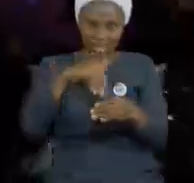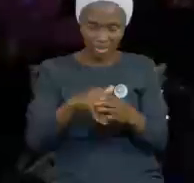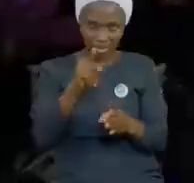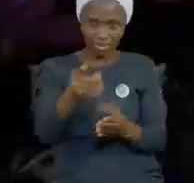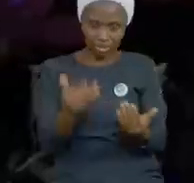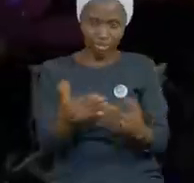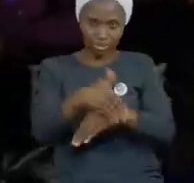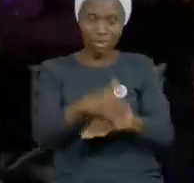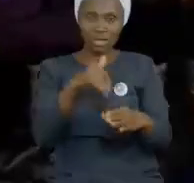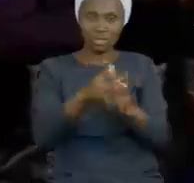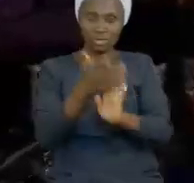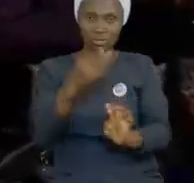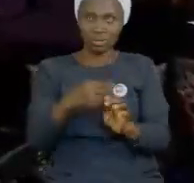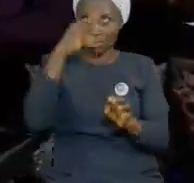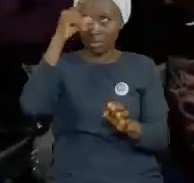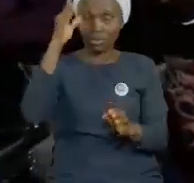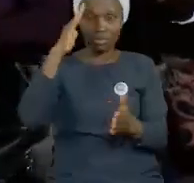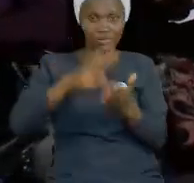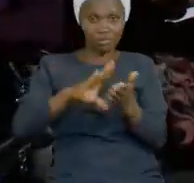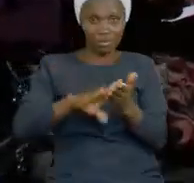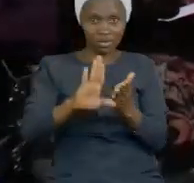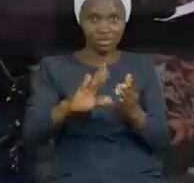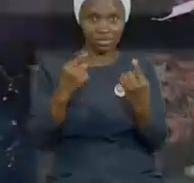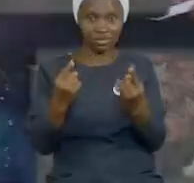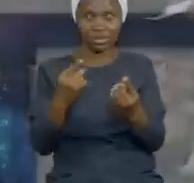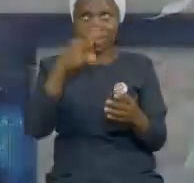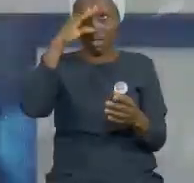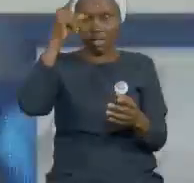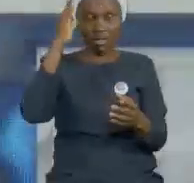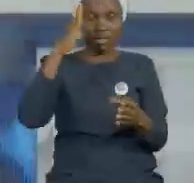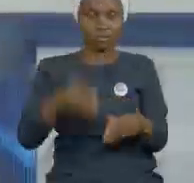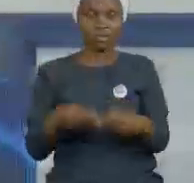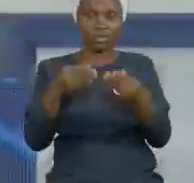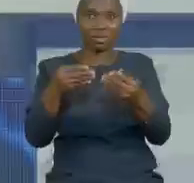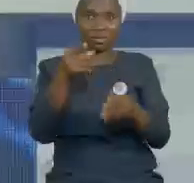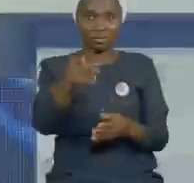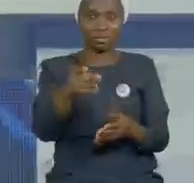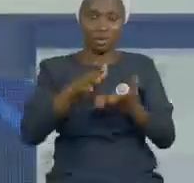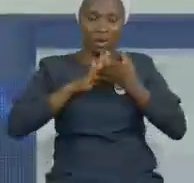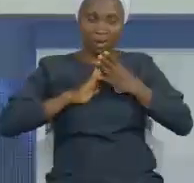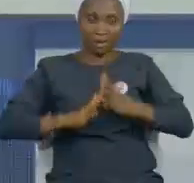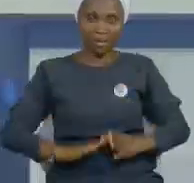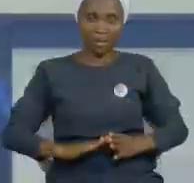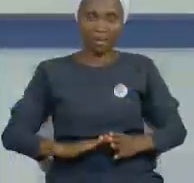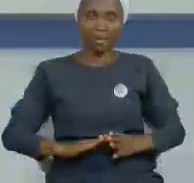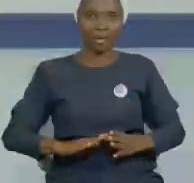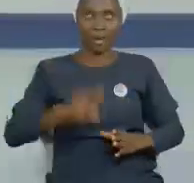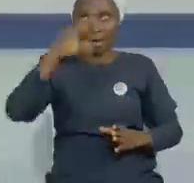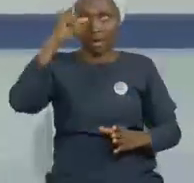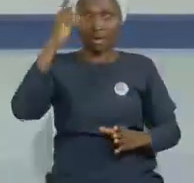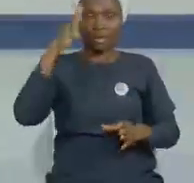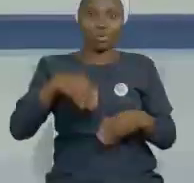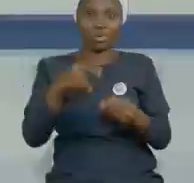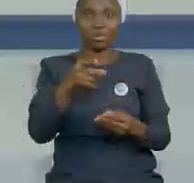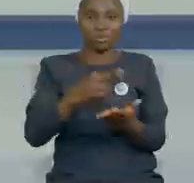He will forgive your sin. He will give you peace. He'll give you